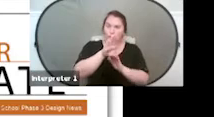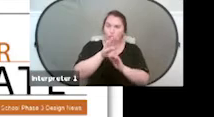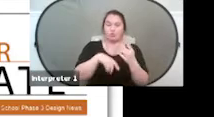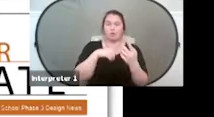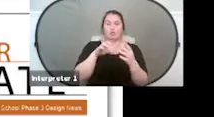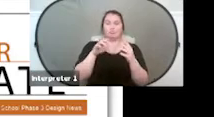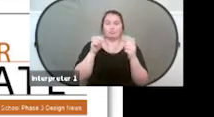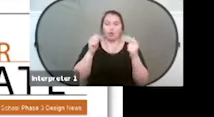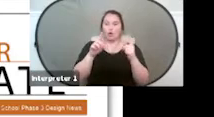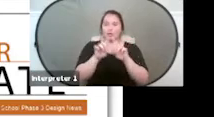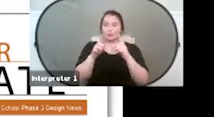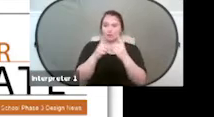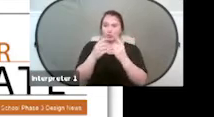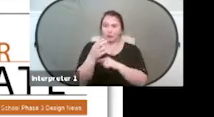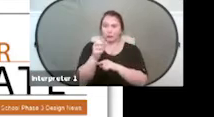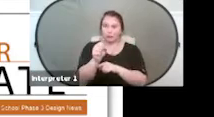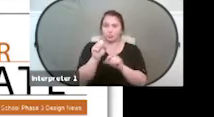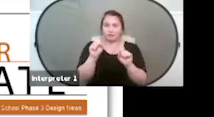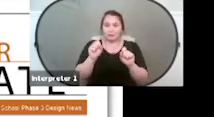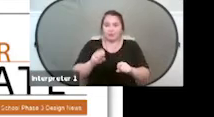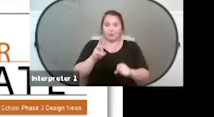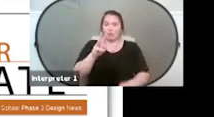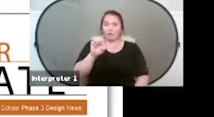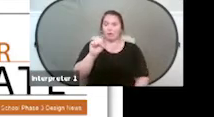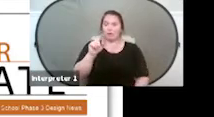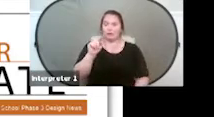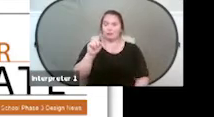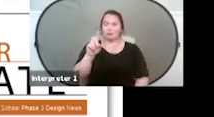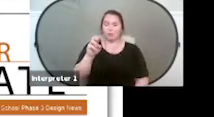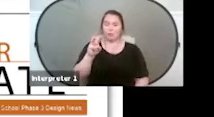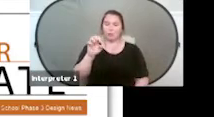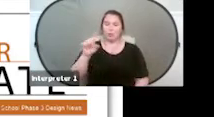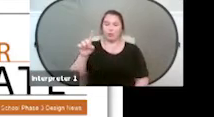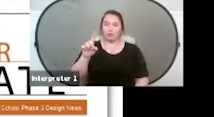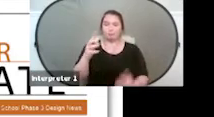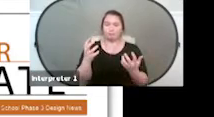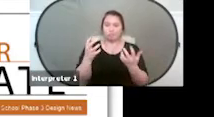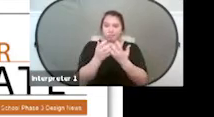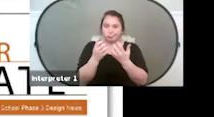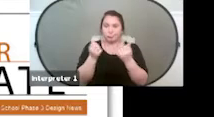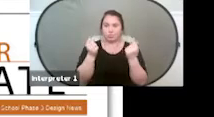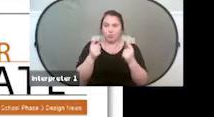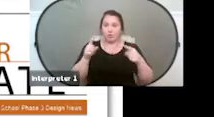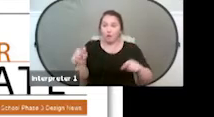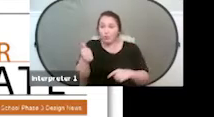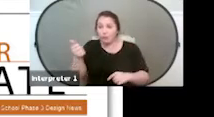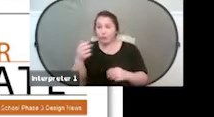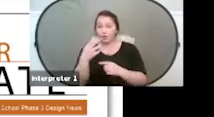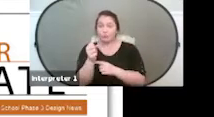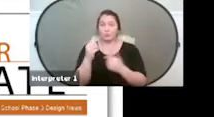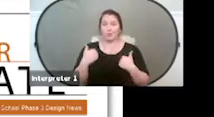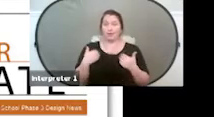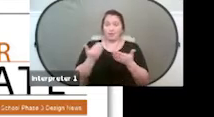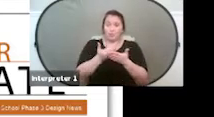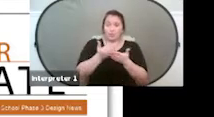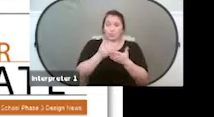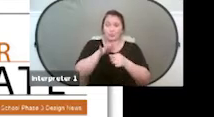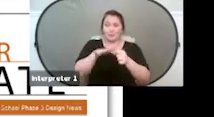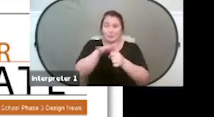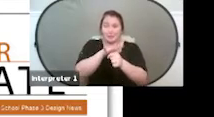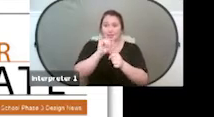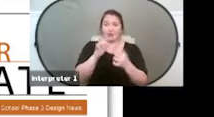high schools to get Westwood up to par with the others, and educational delivery. So some new spaces that